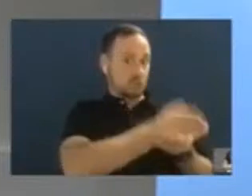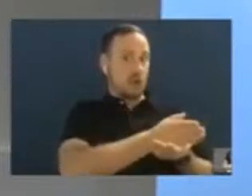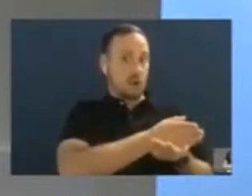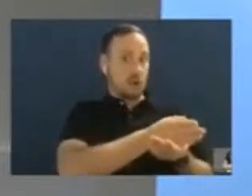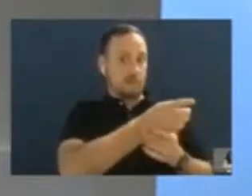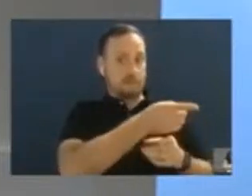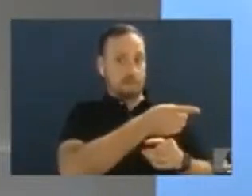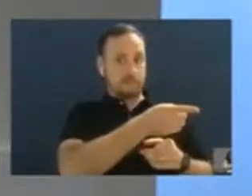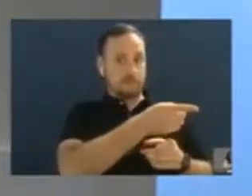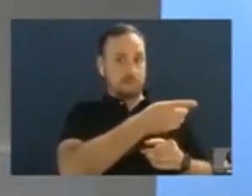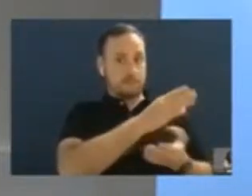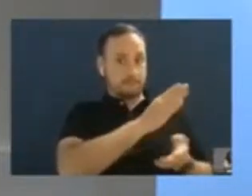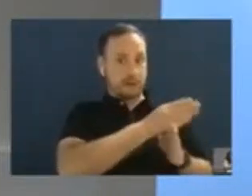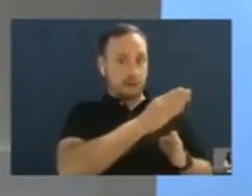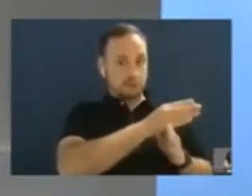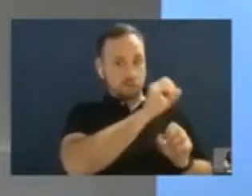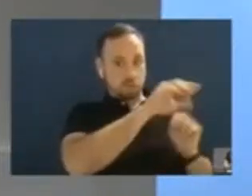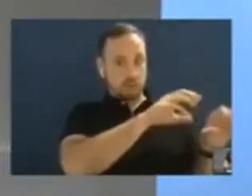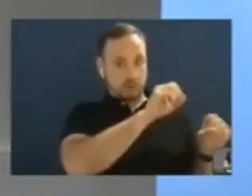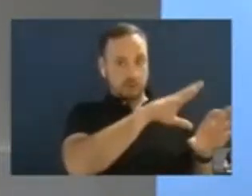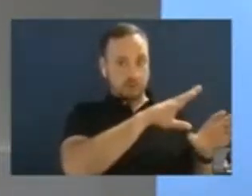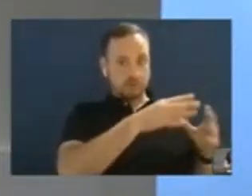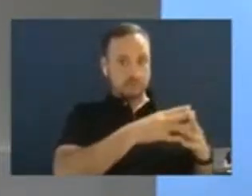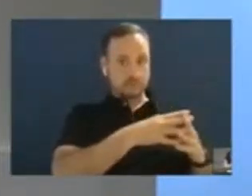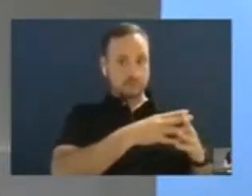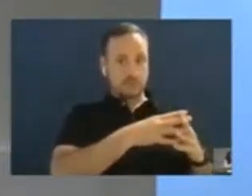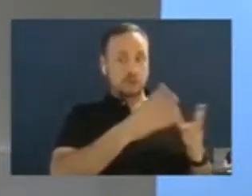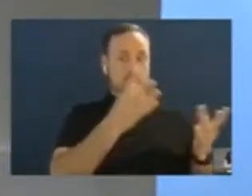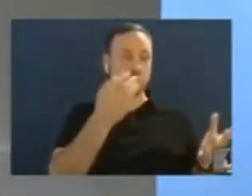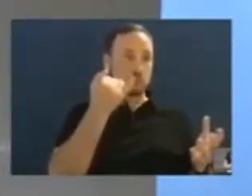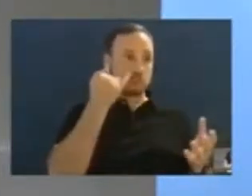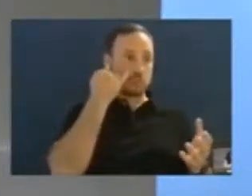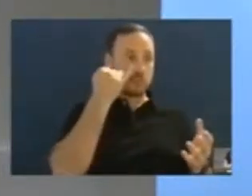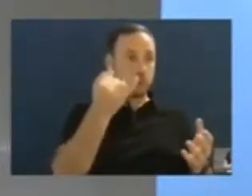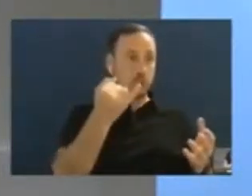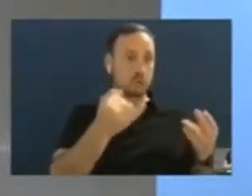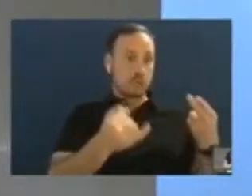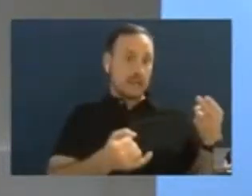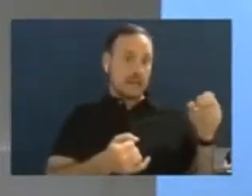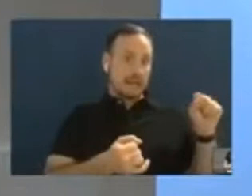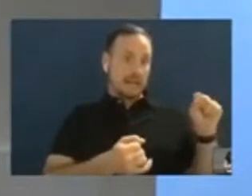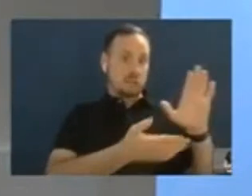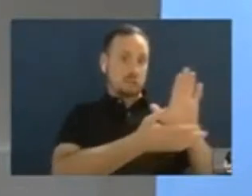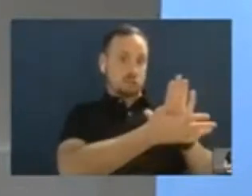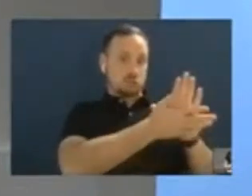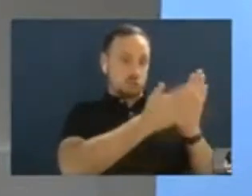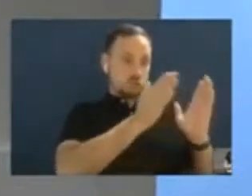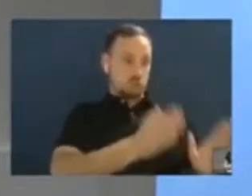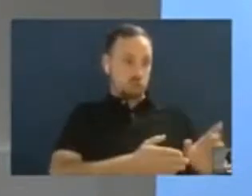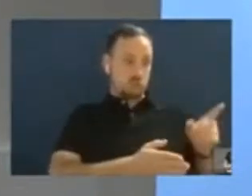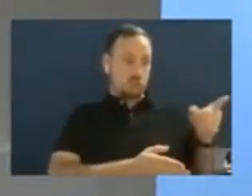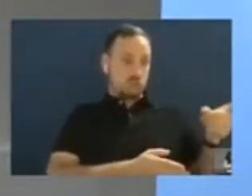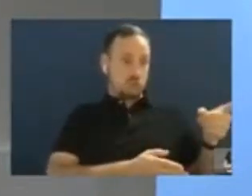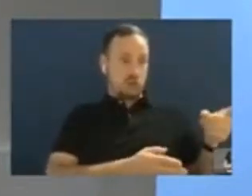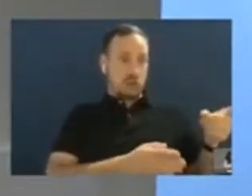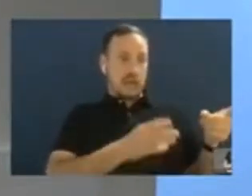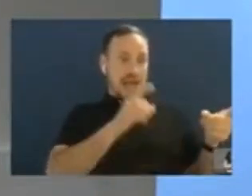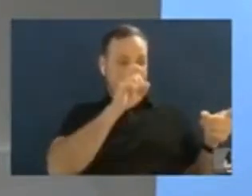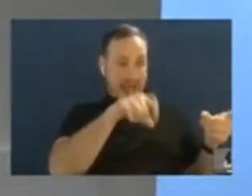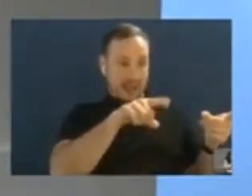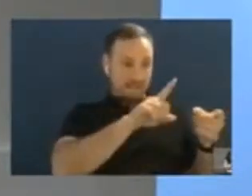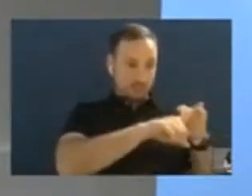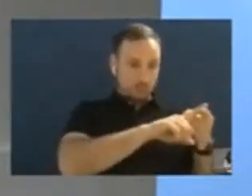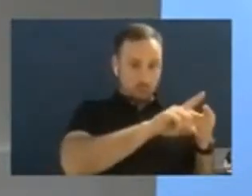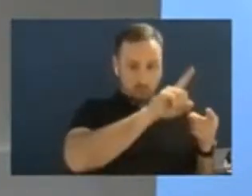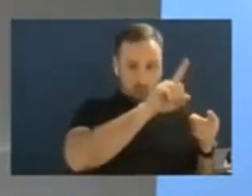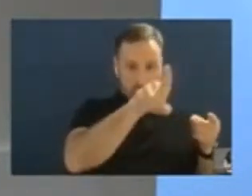got, I say, a high schooler that's been getting delivery at home, and they're going to still be home for a while, do they go to the closest